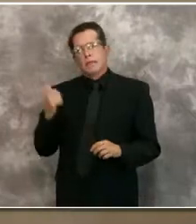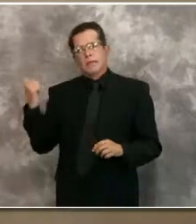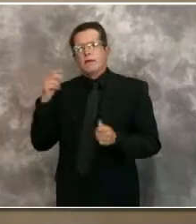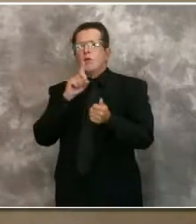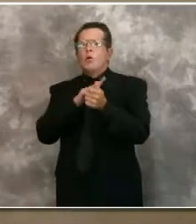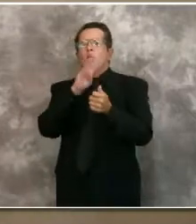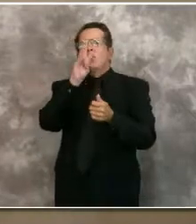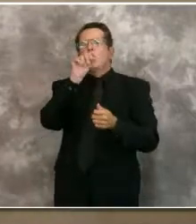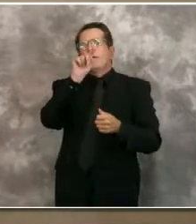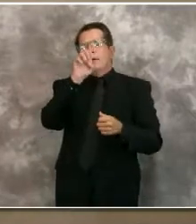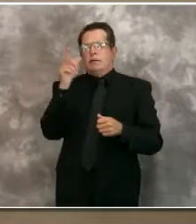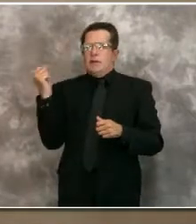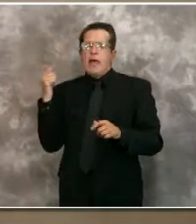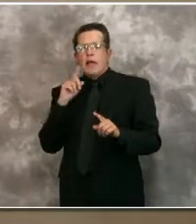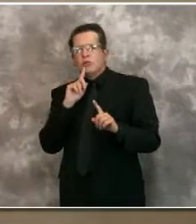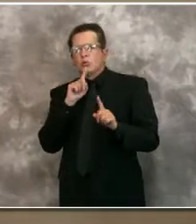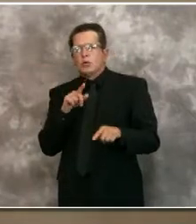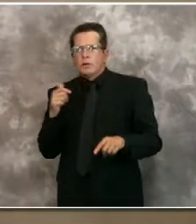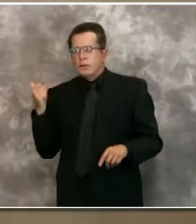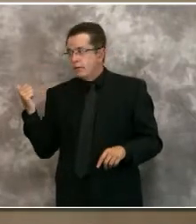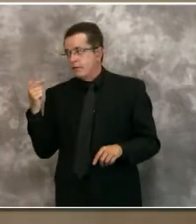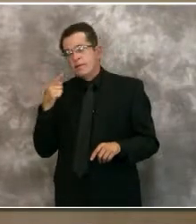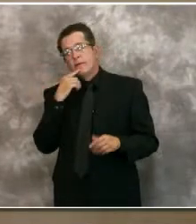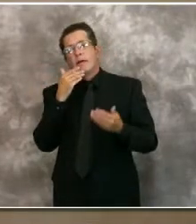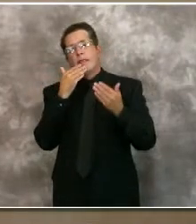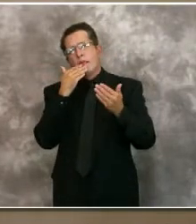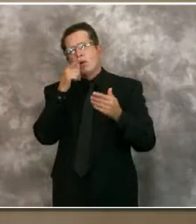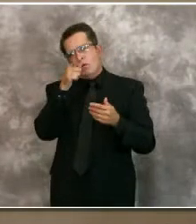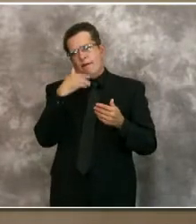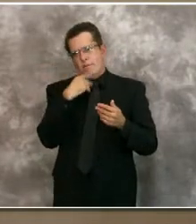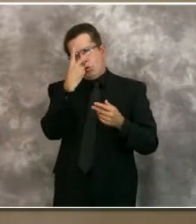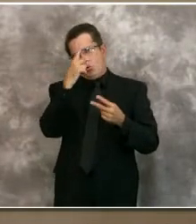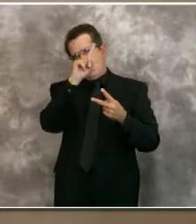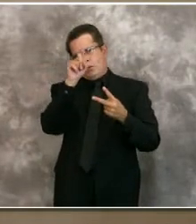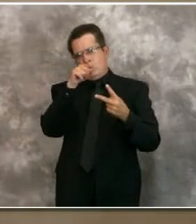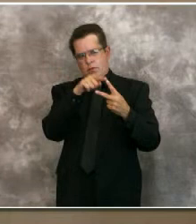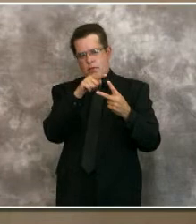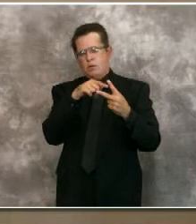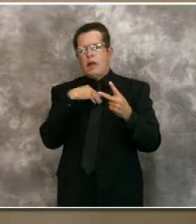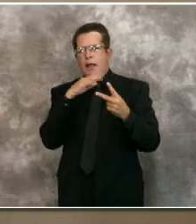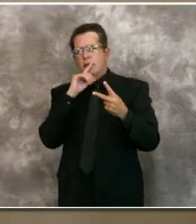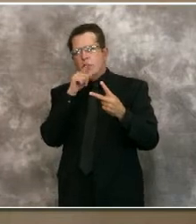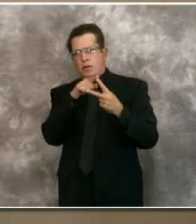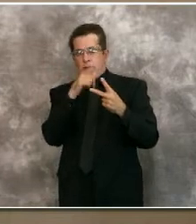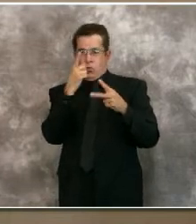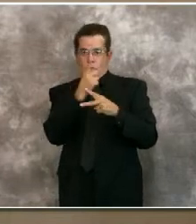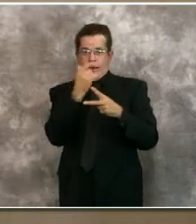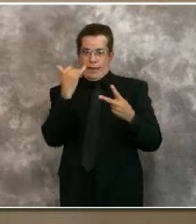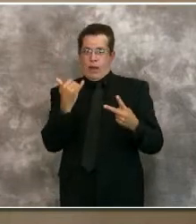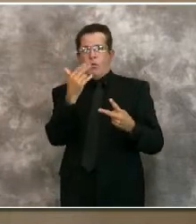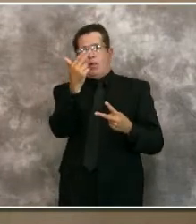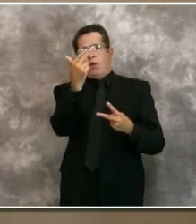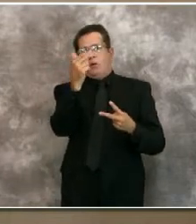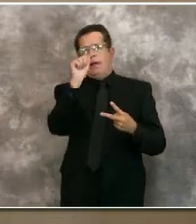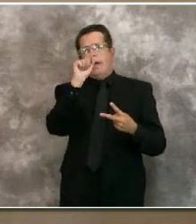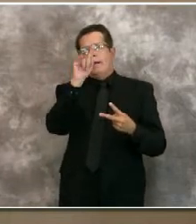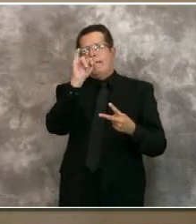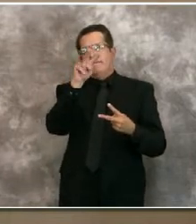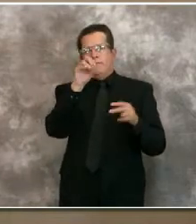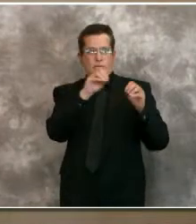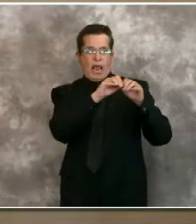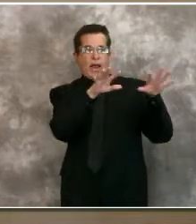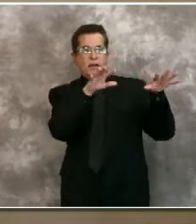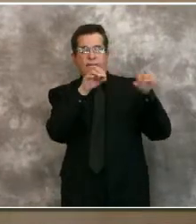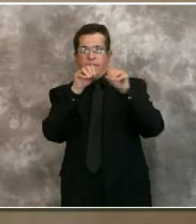Thank you, Artie. So you had two questions. I'll answer the first one. Currently, there are 13 active outbreaks